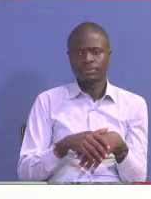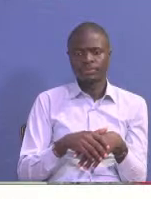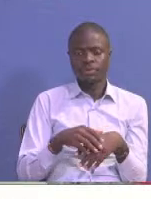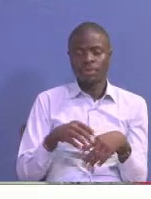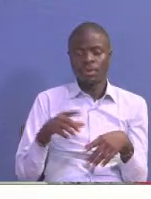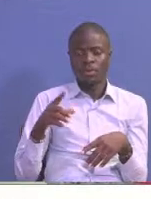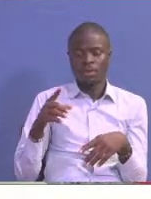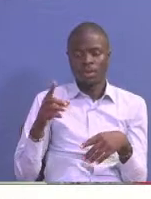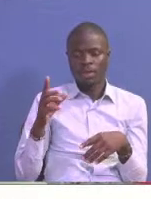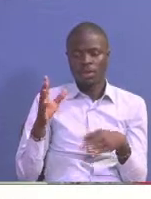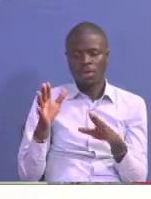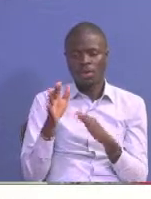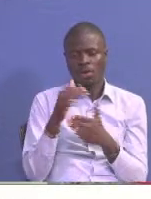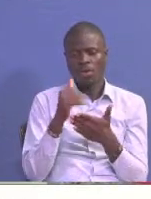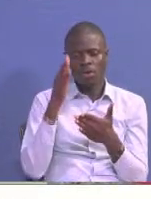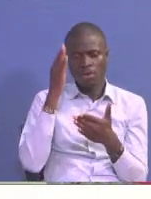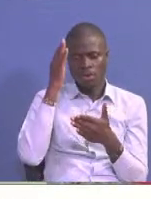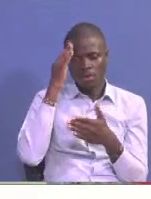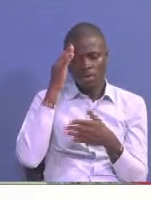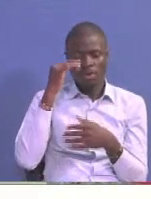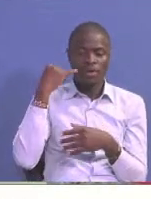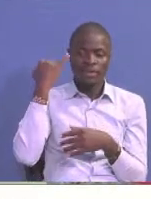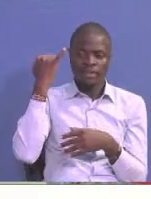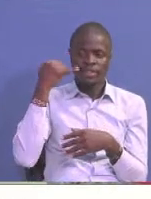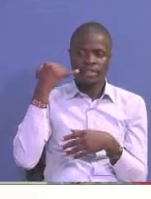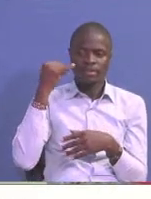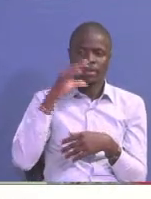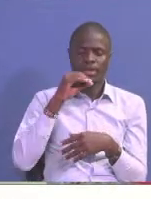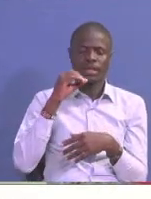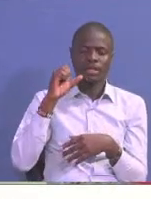We all know Japan and South Korea